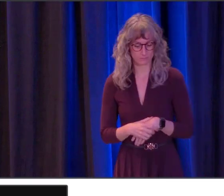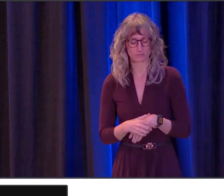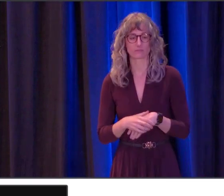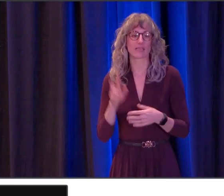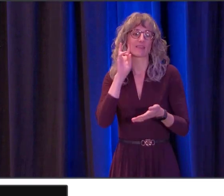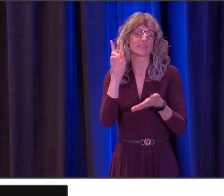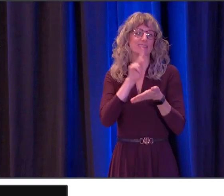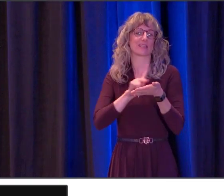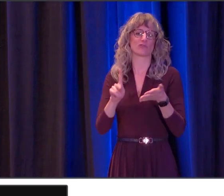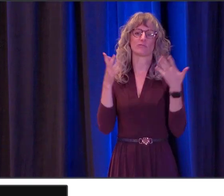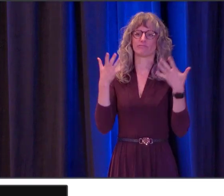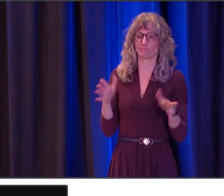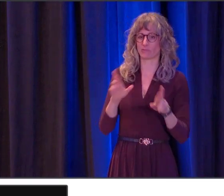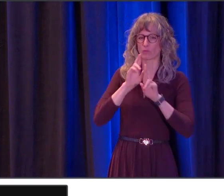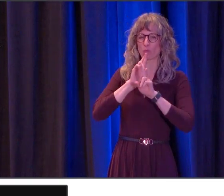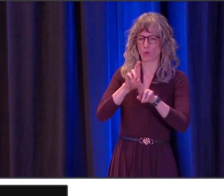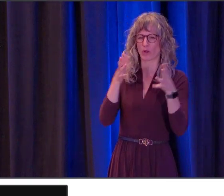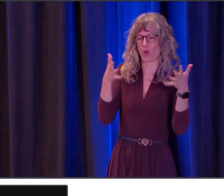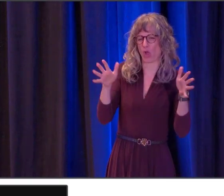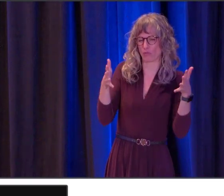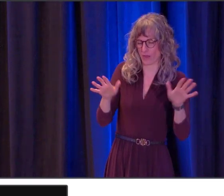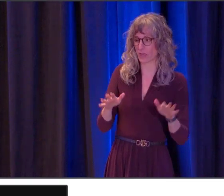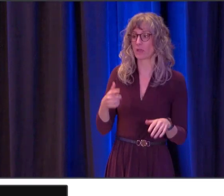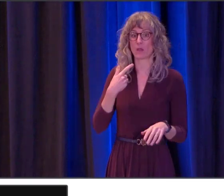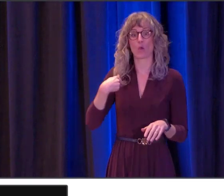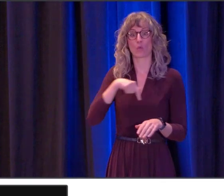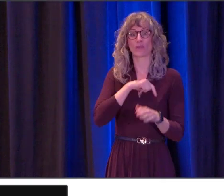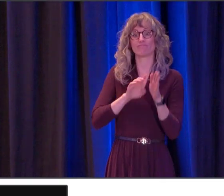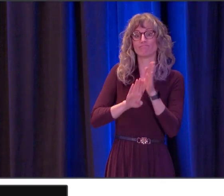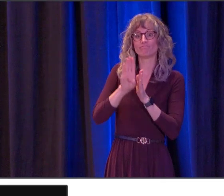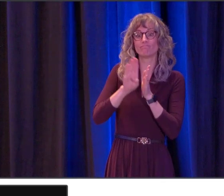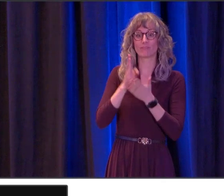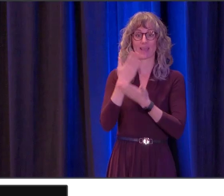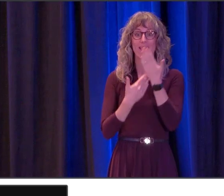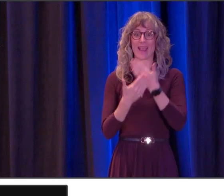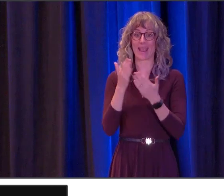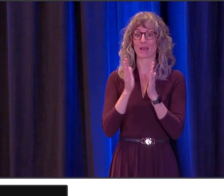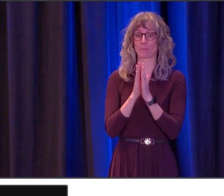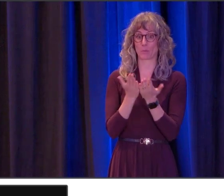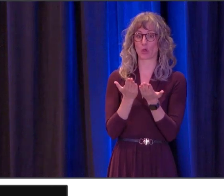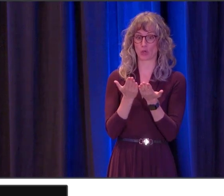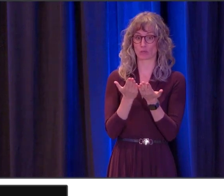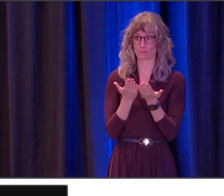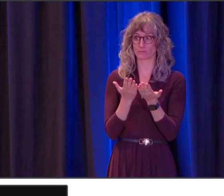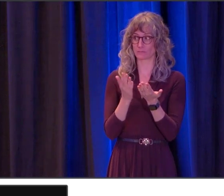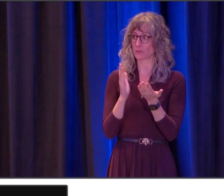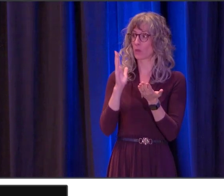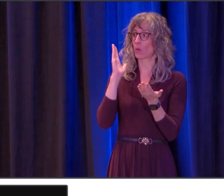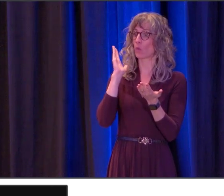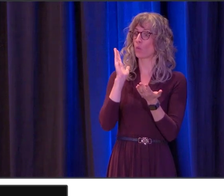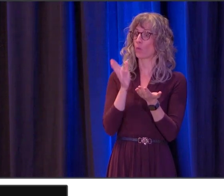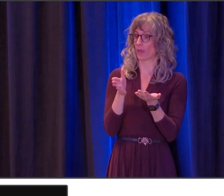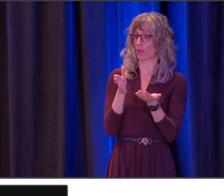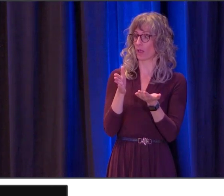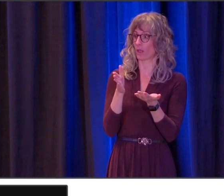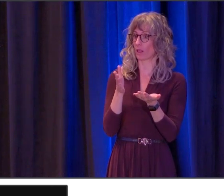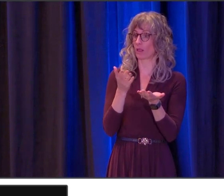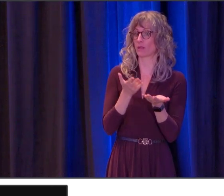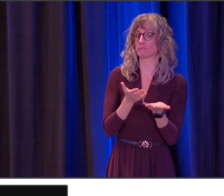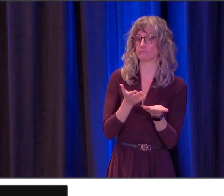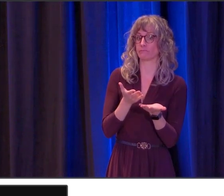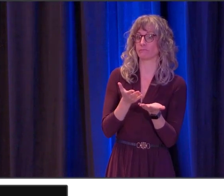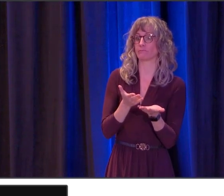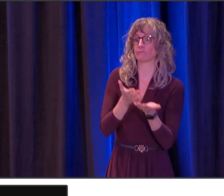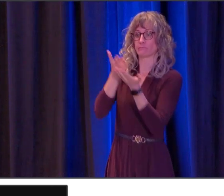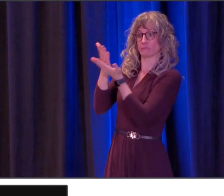a handbook that will be presented to the board